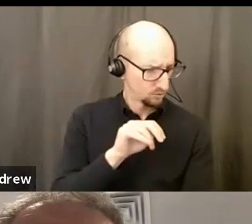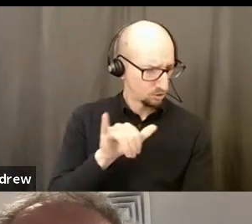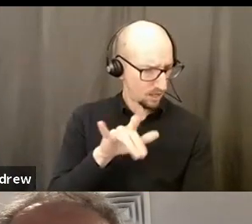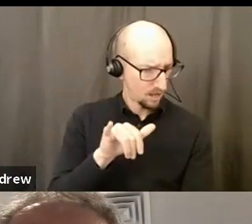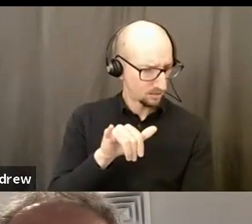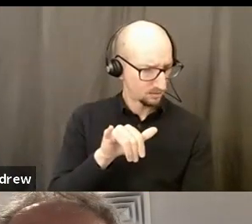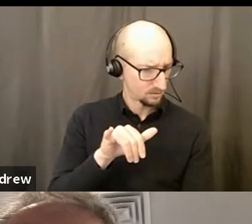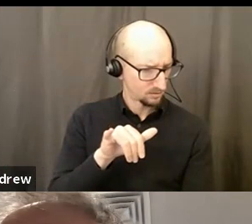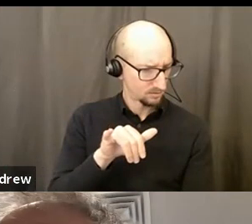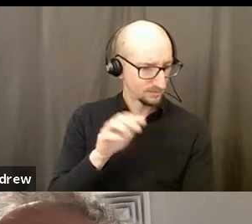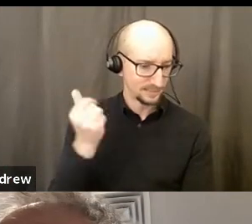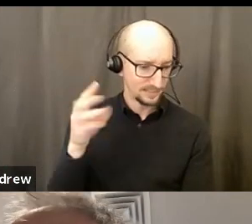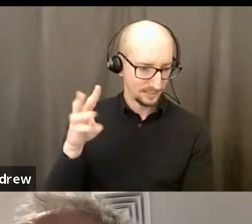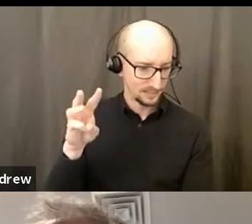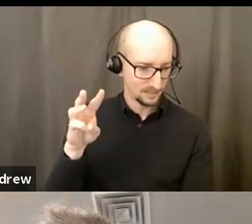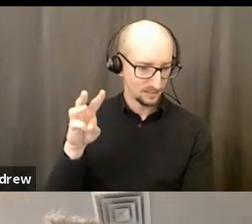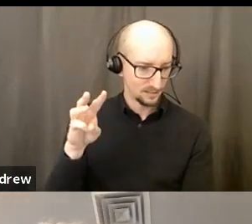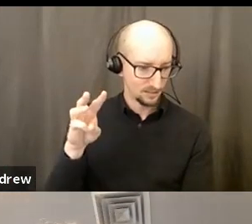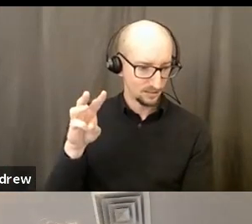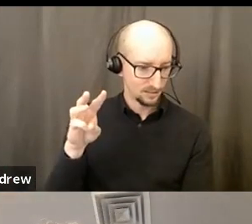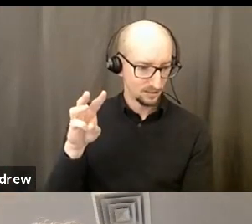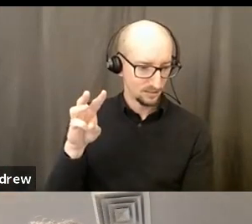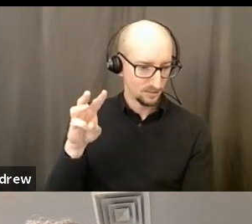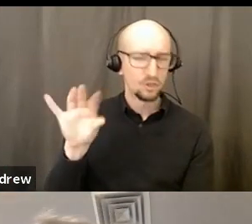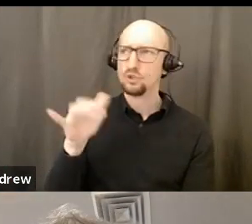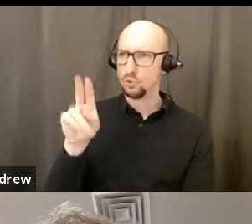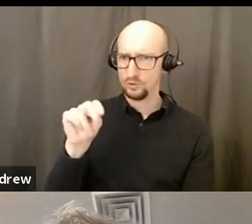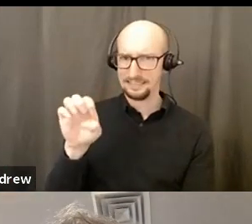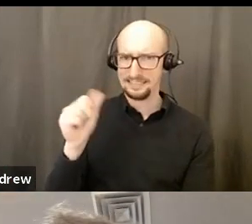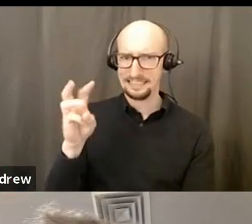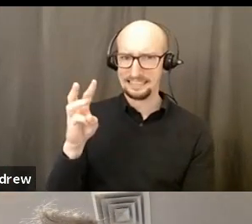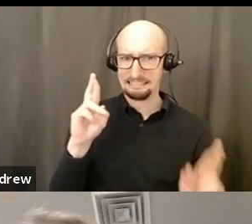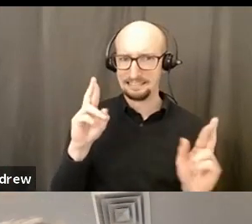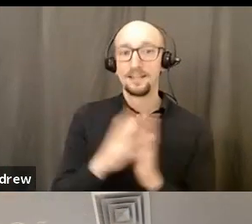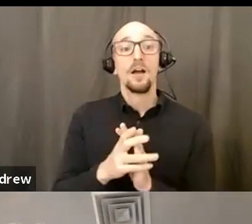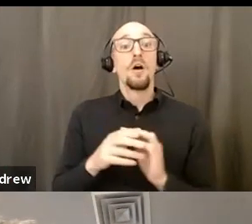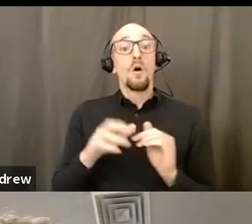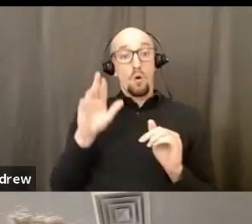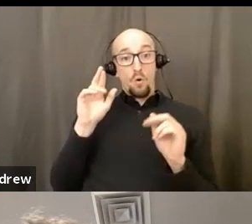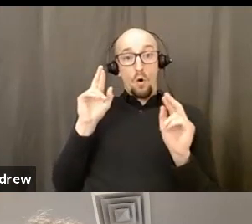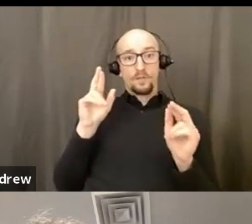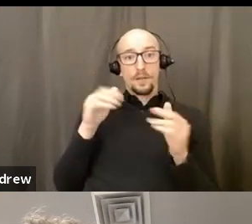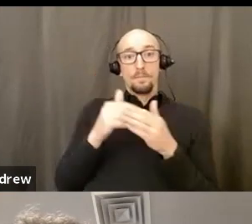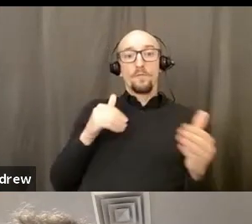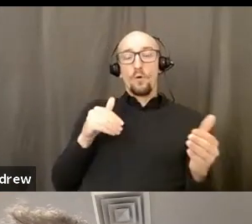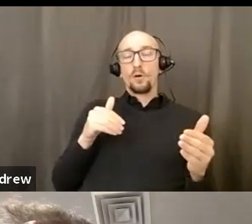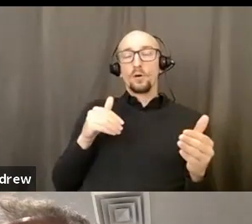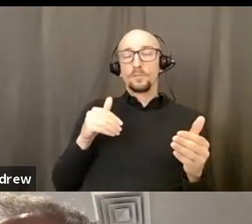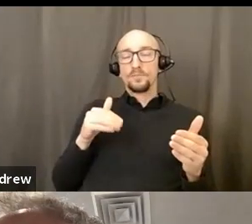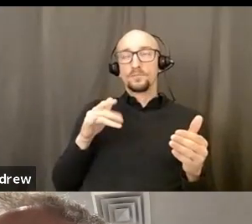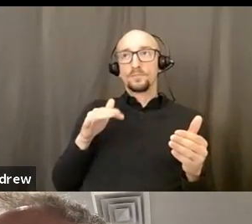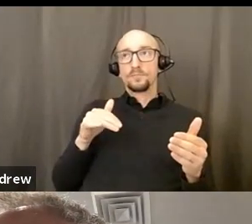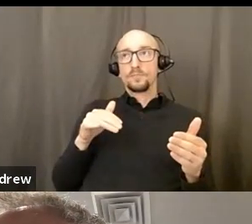That is the schedule, and hopefully we will, by the 24th, which gives us, I believe, 3